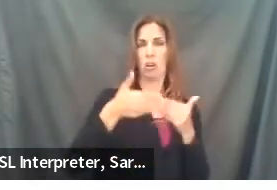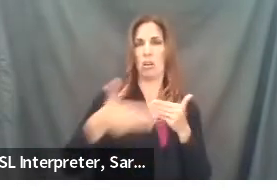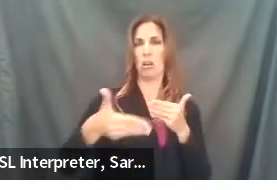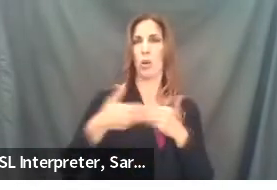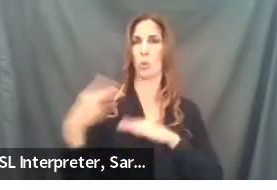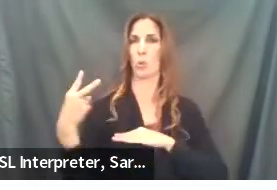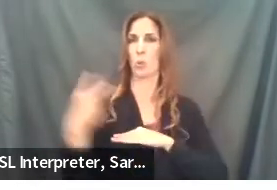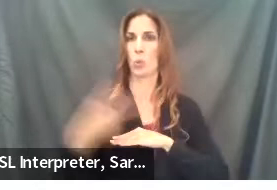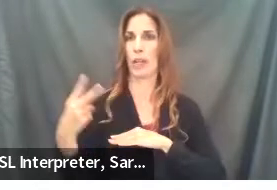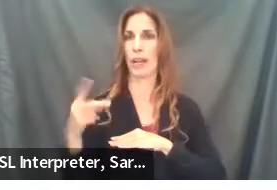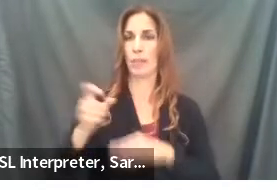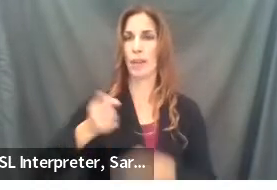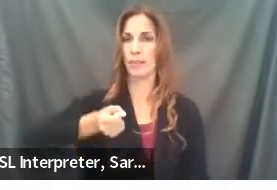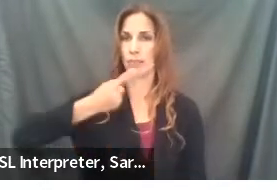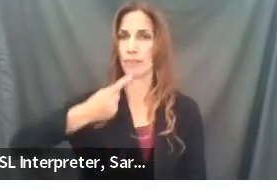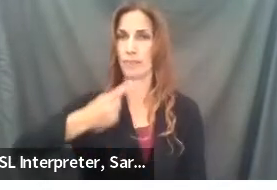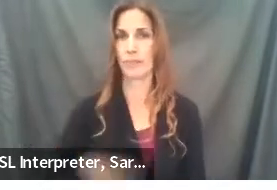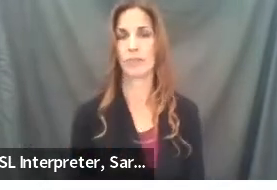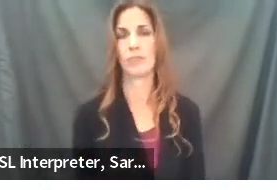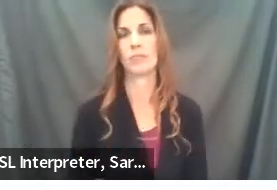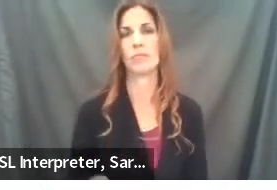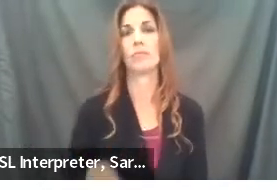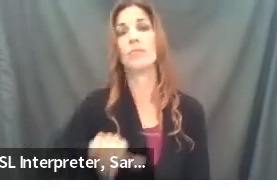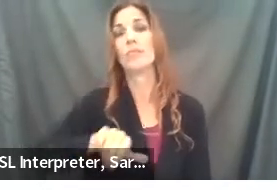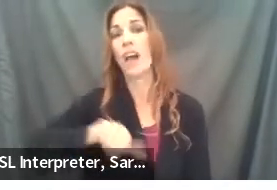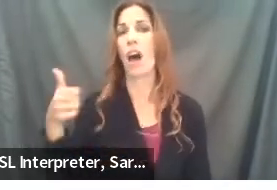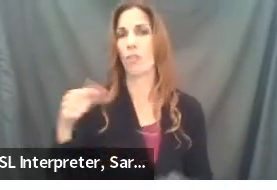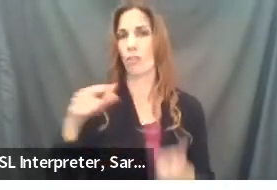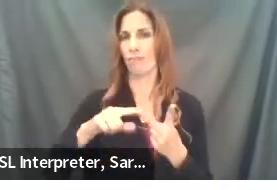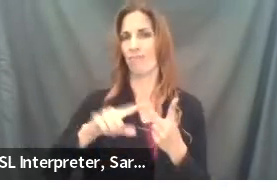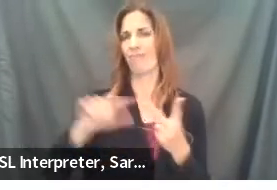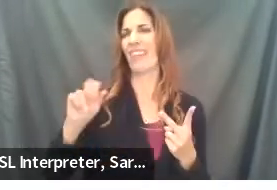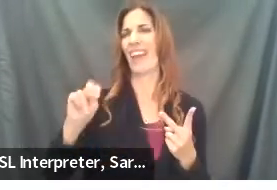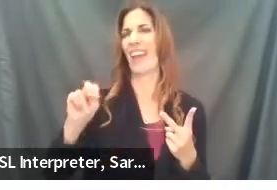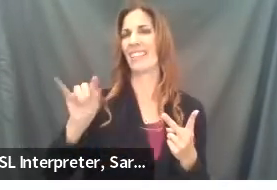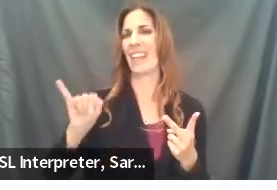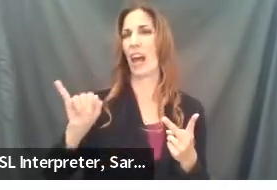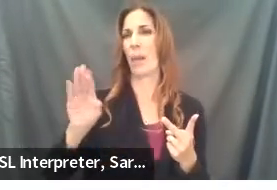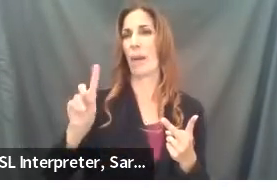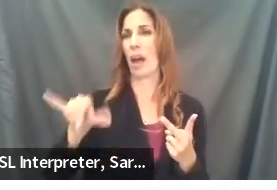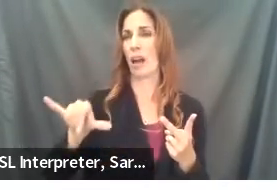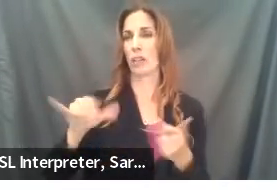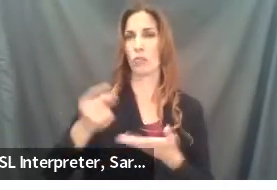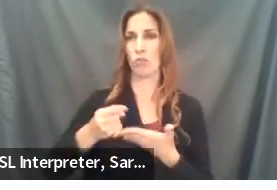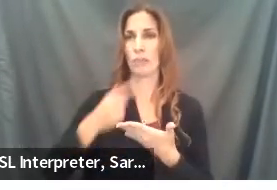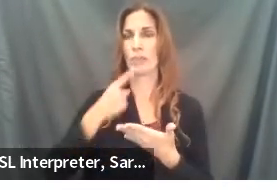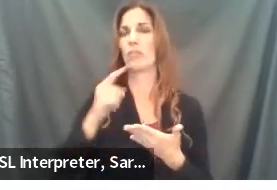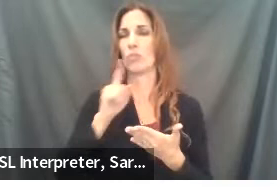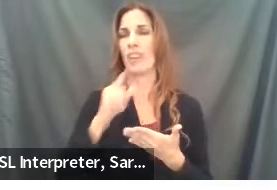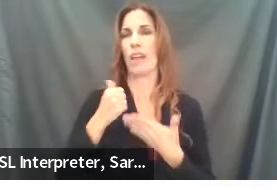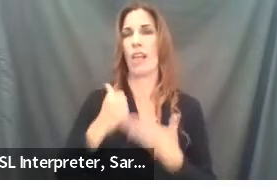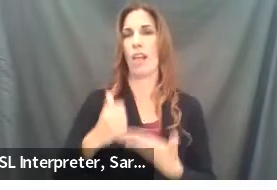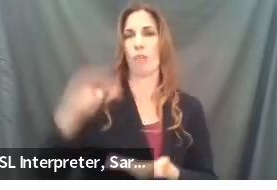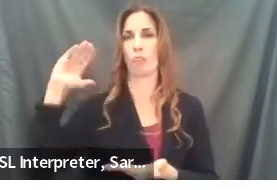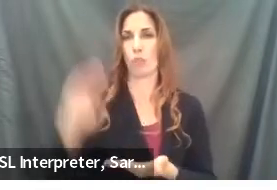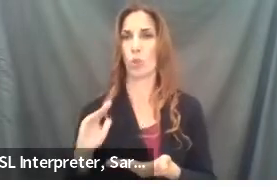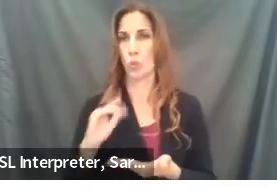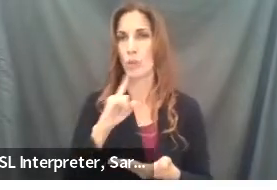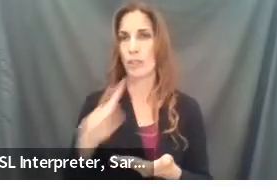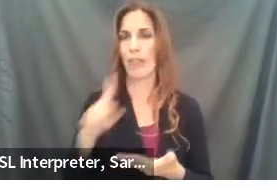and monoclonal antibody treatments that can also help reduce serious complications.